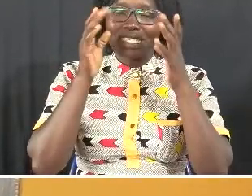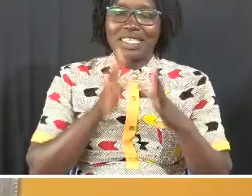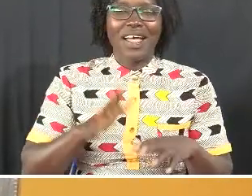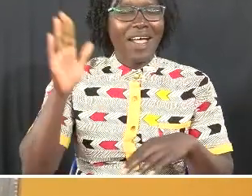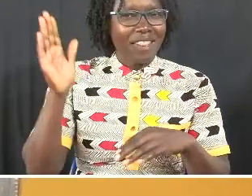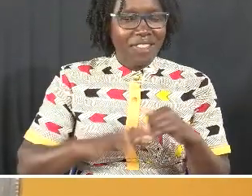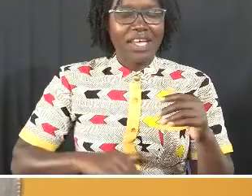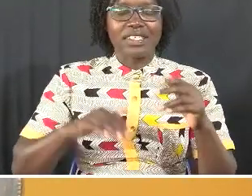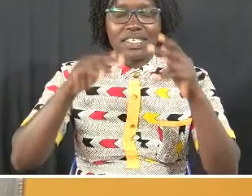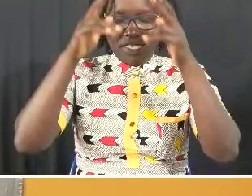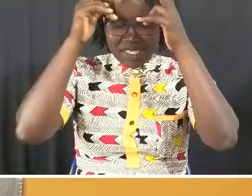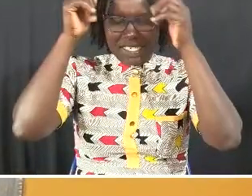who?